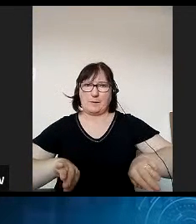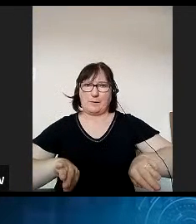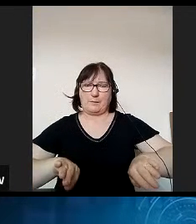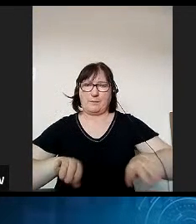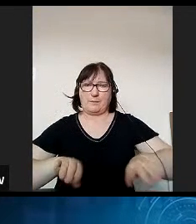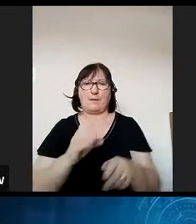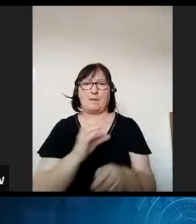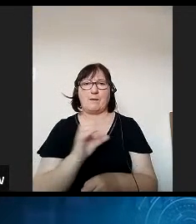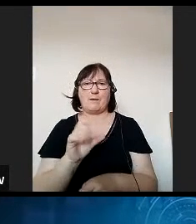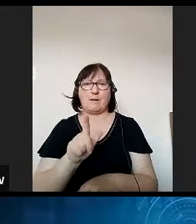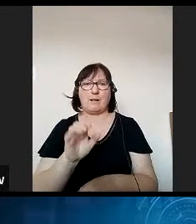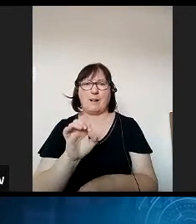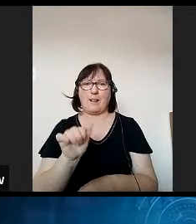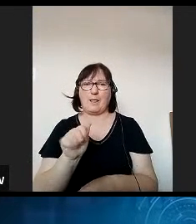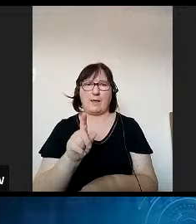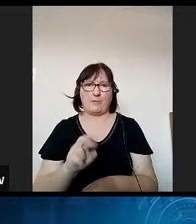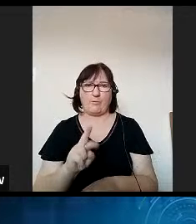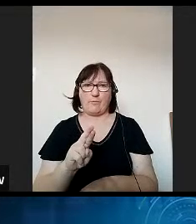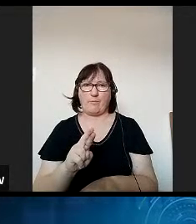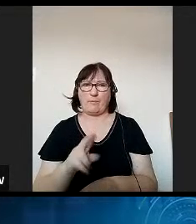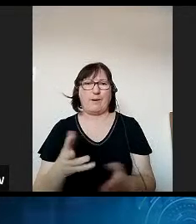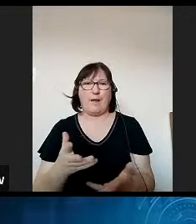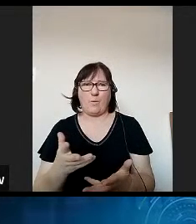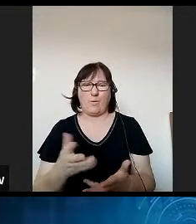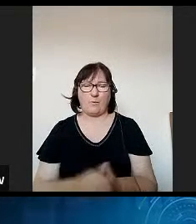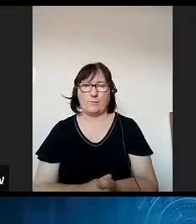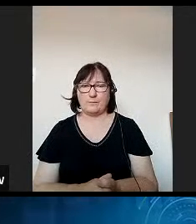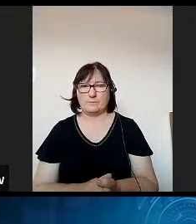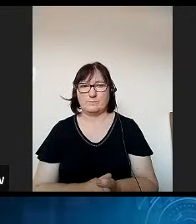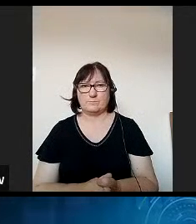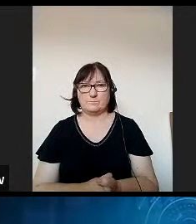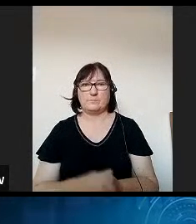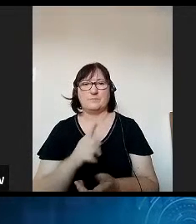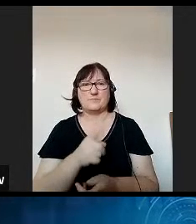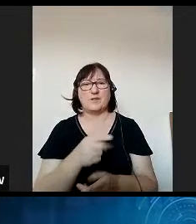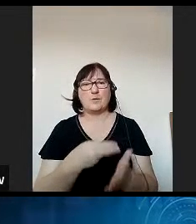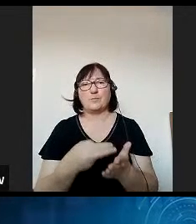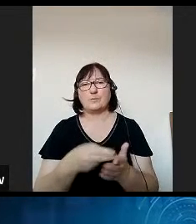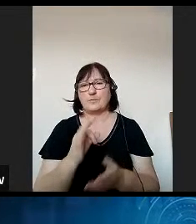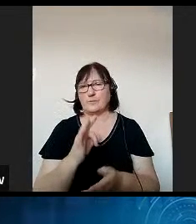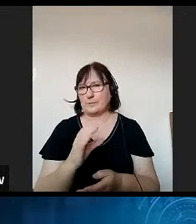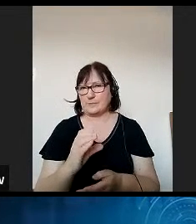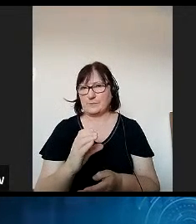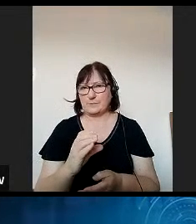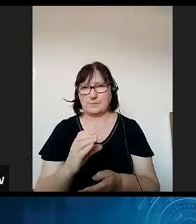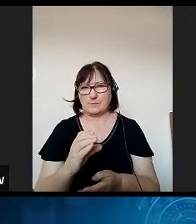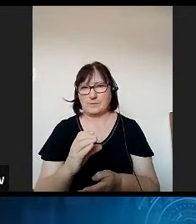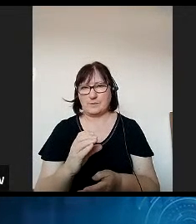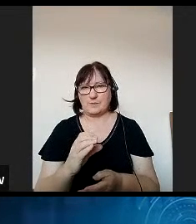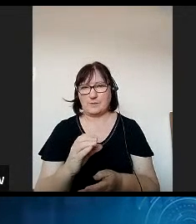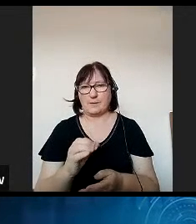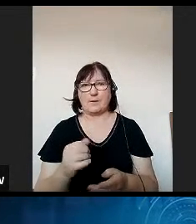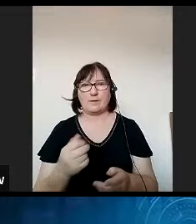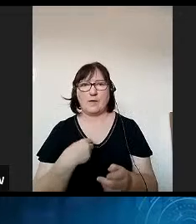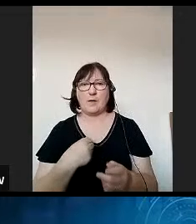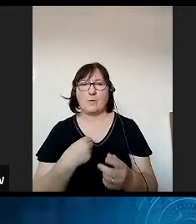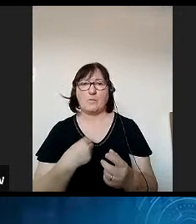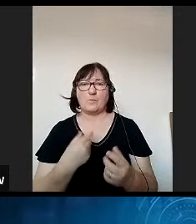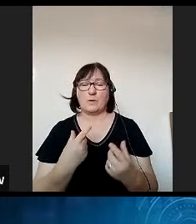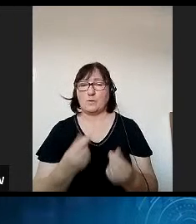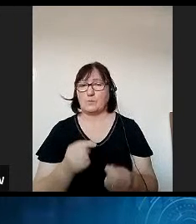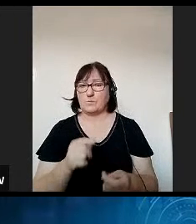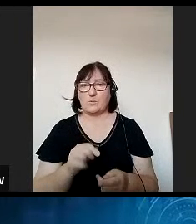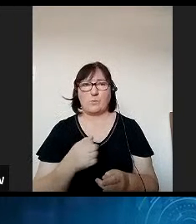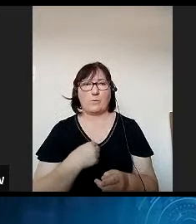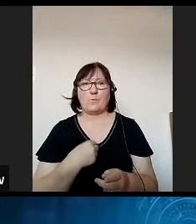Thank you, Patricia. Rule 3C, we apply it when we are unable